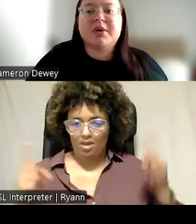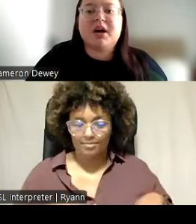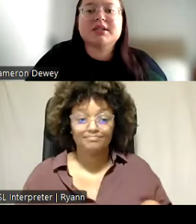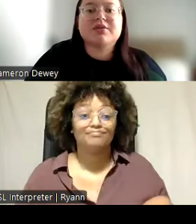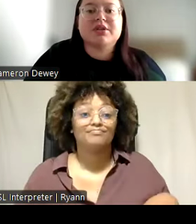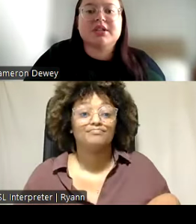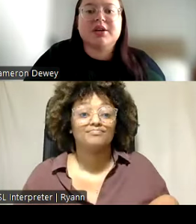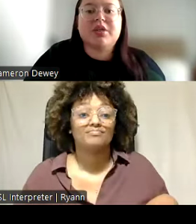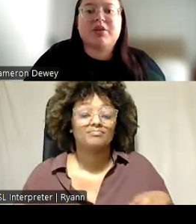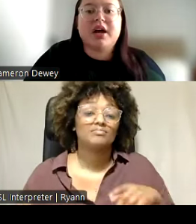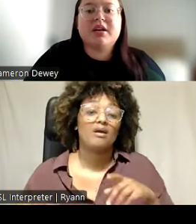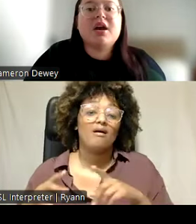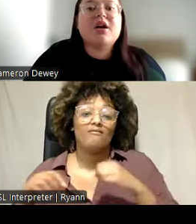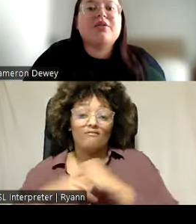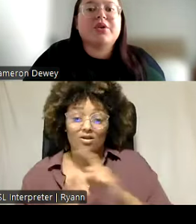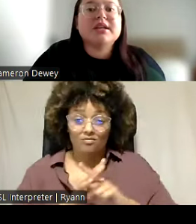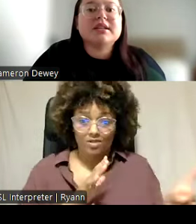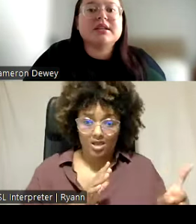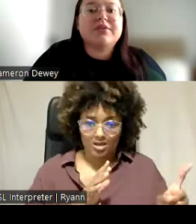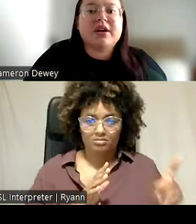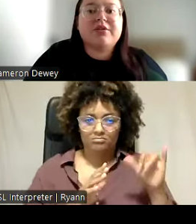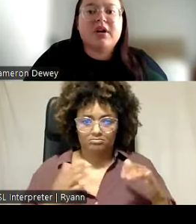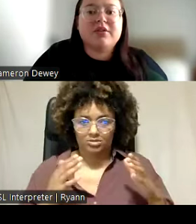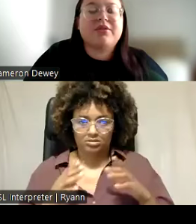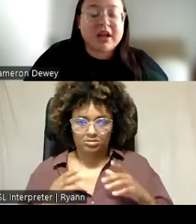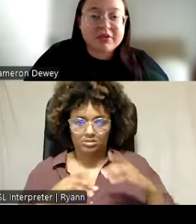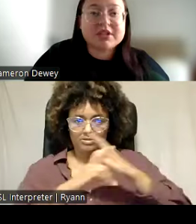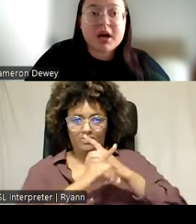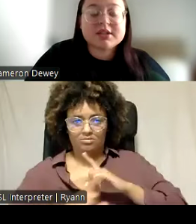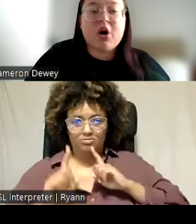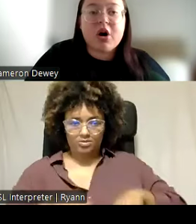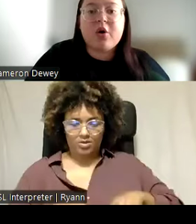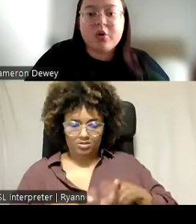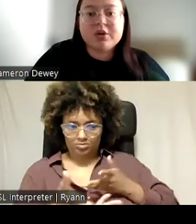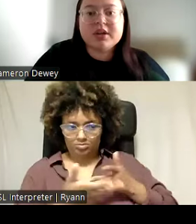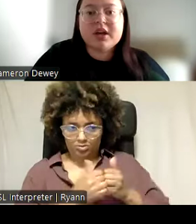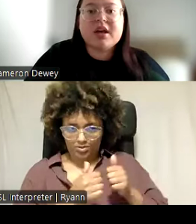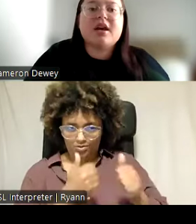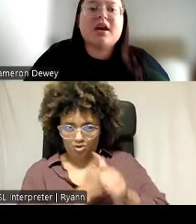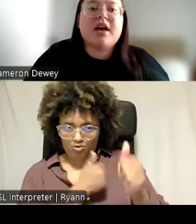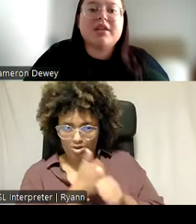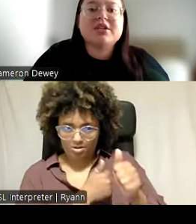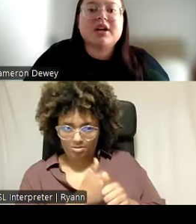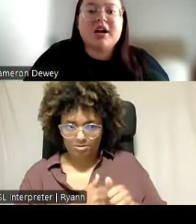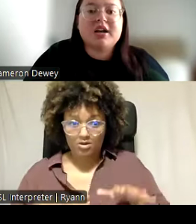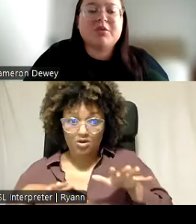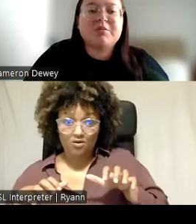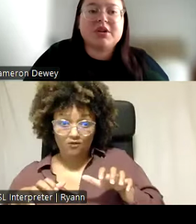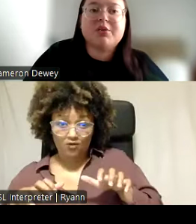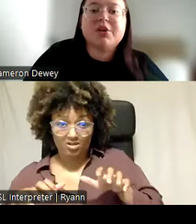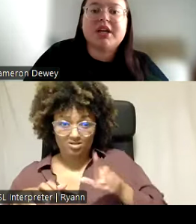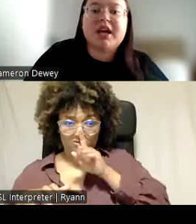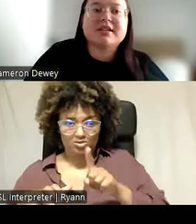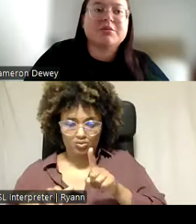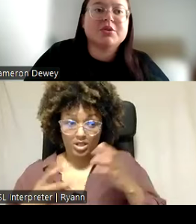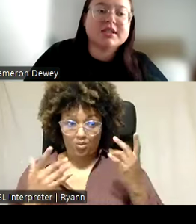defense response for dealing with threat. Freeze is the fight or flight response on hold. And then there's tonic